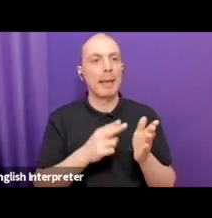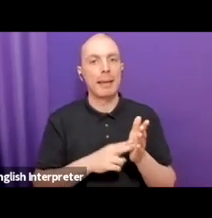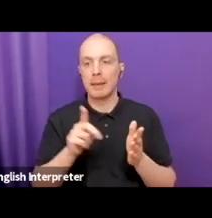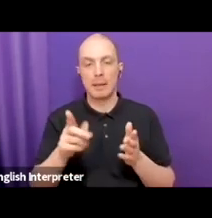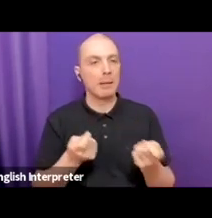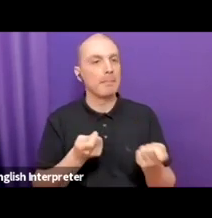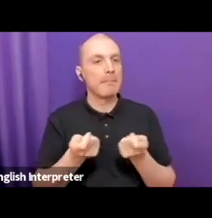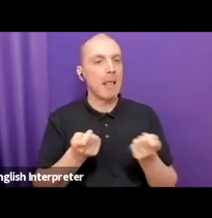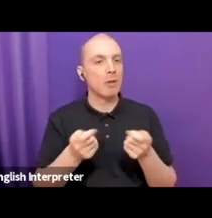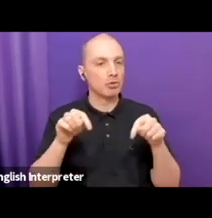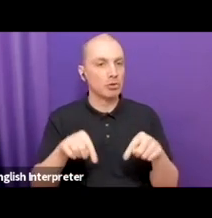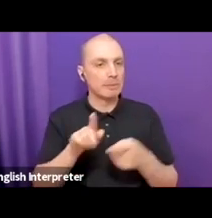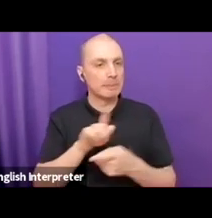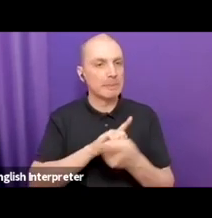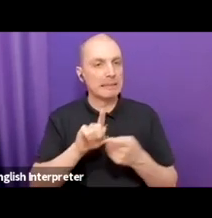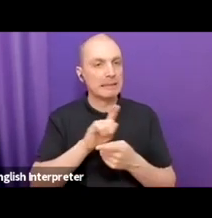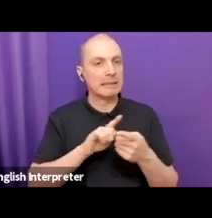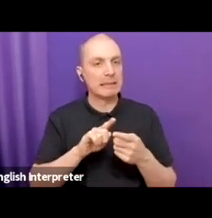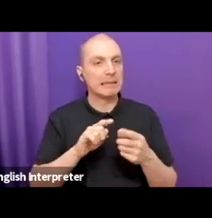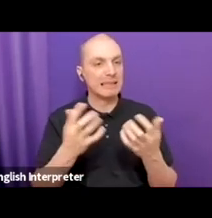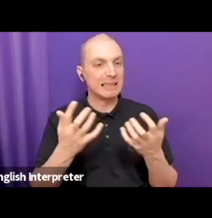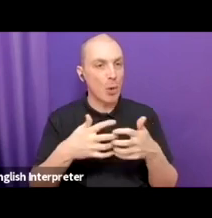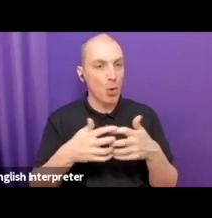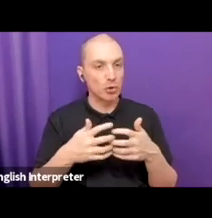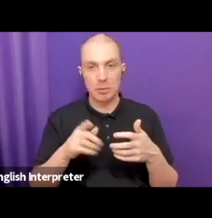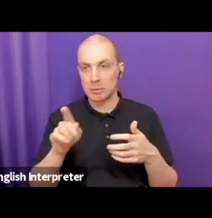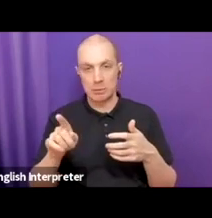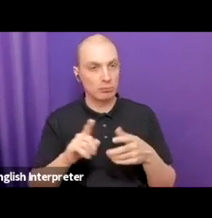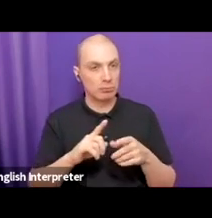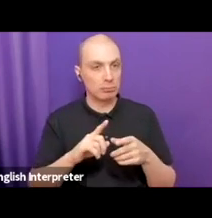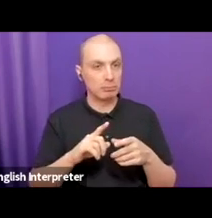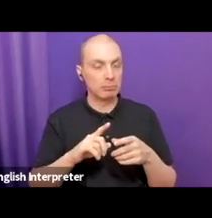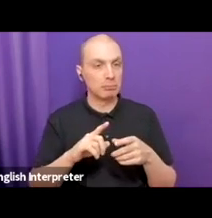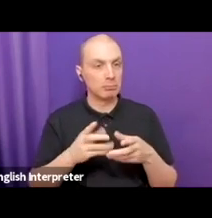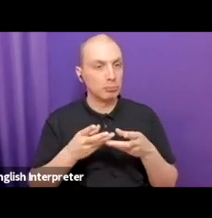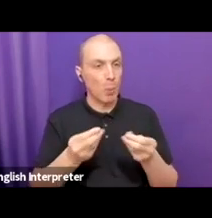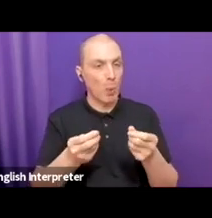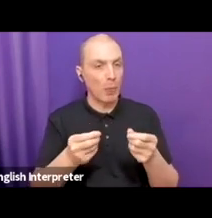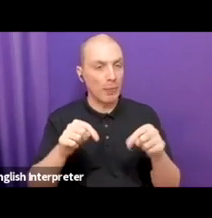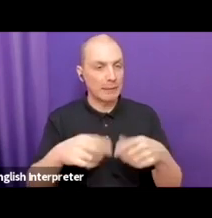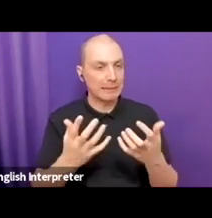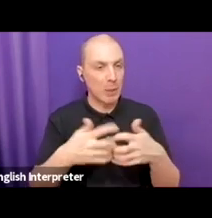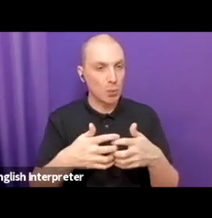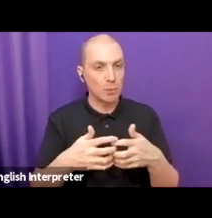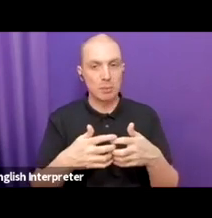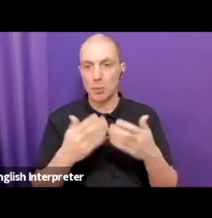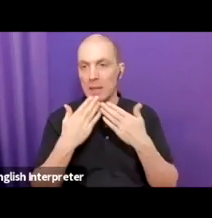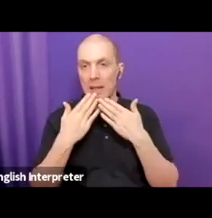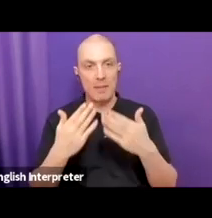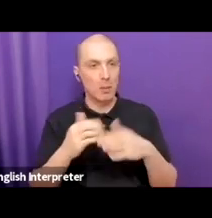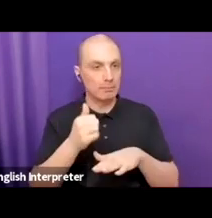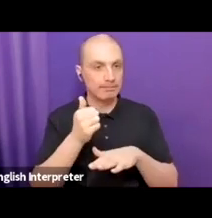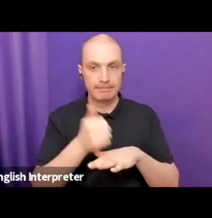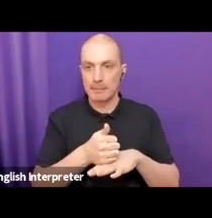whole thing and making it all go incredibly smoothly. So thank you, Carolyn, and thank you, Lauren, as well for setting everything up. It's a real pleasure to